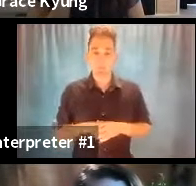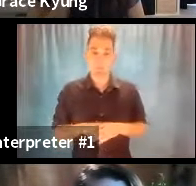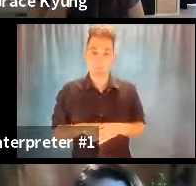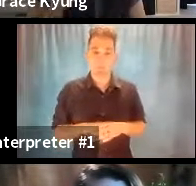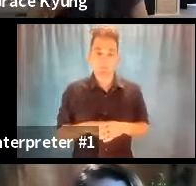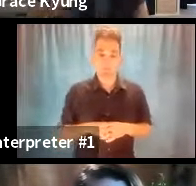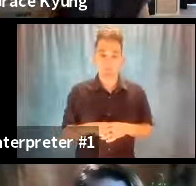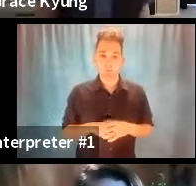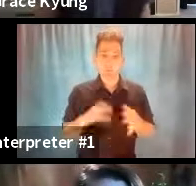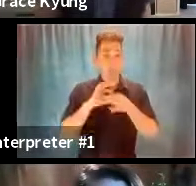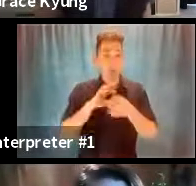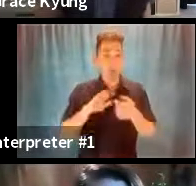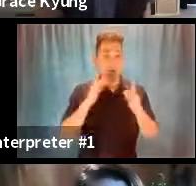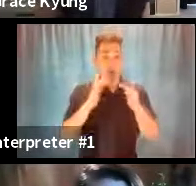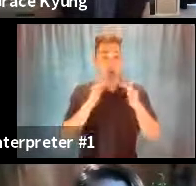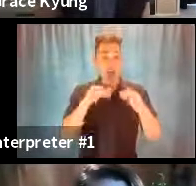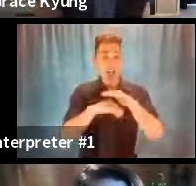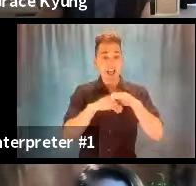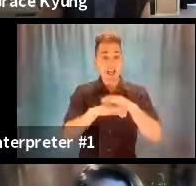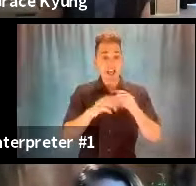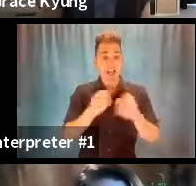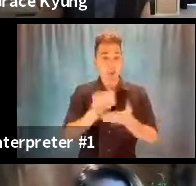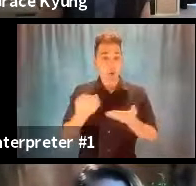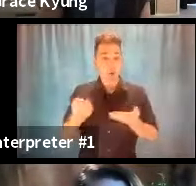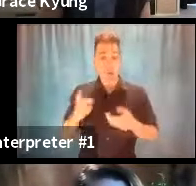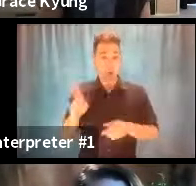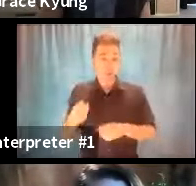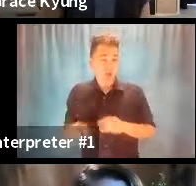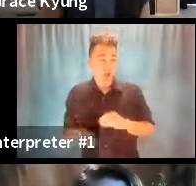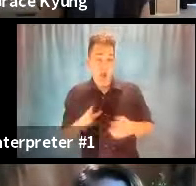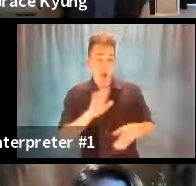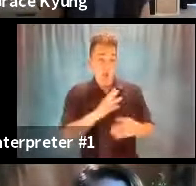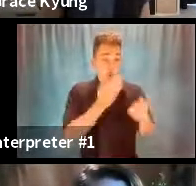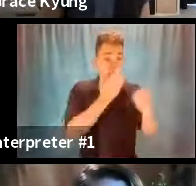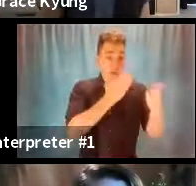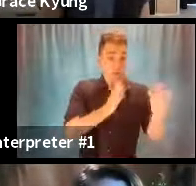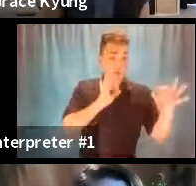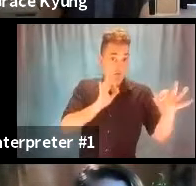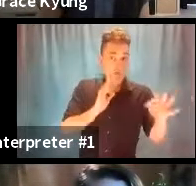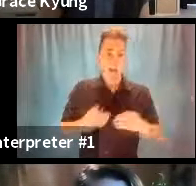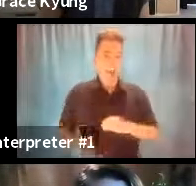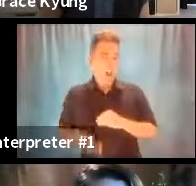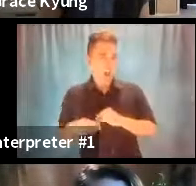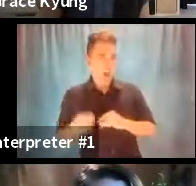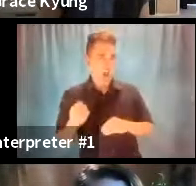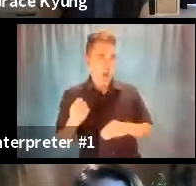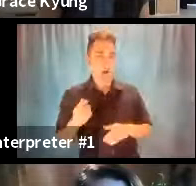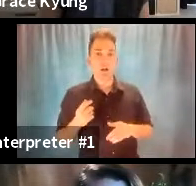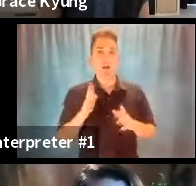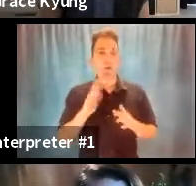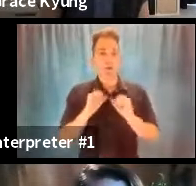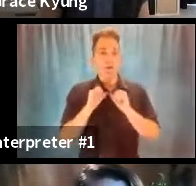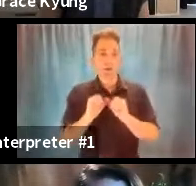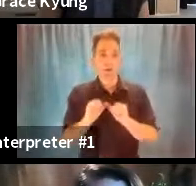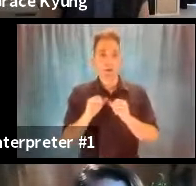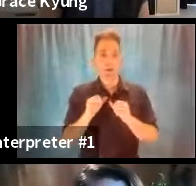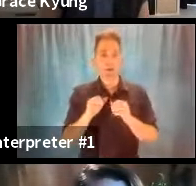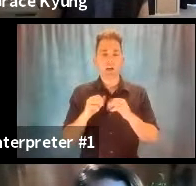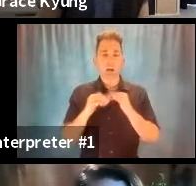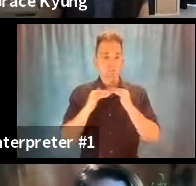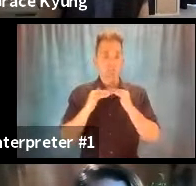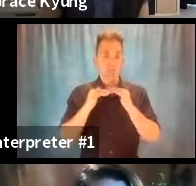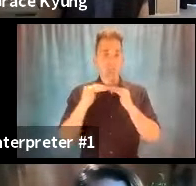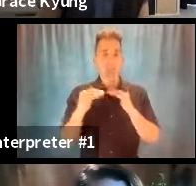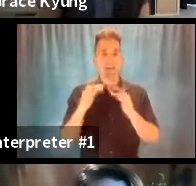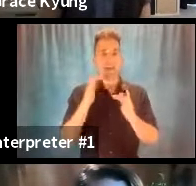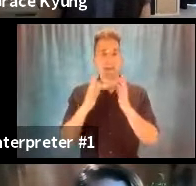to internet access and equipment, just an addition for your recommendations to consider would be maintaining and expanding support for internet